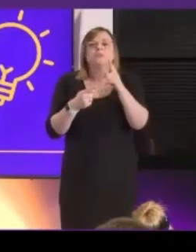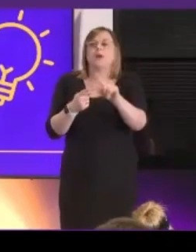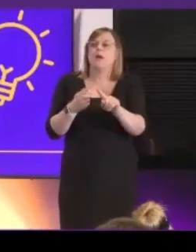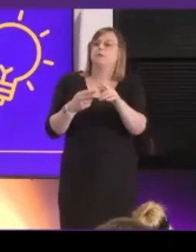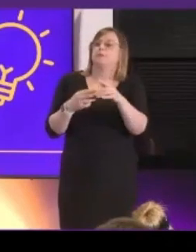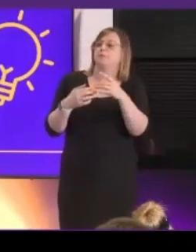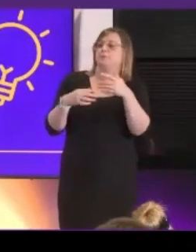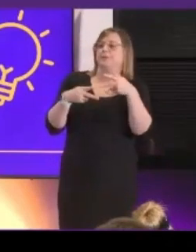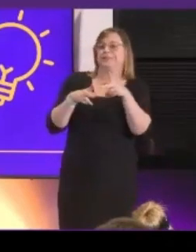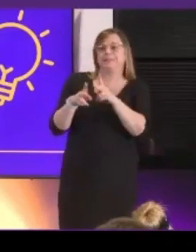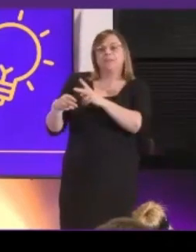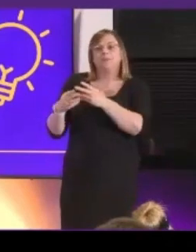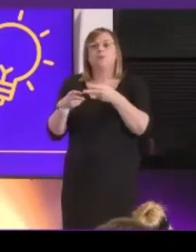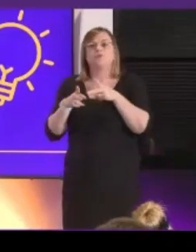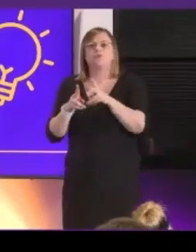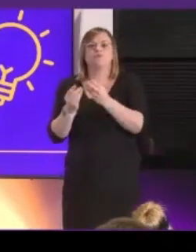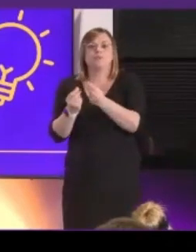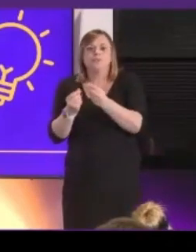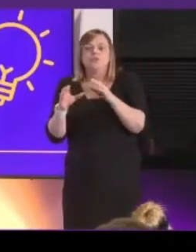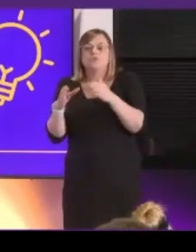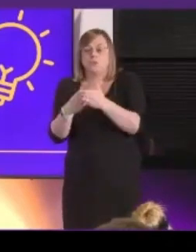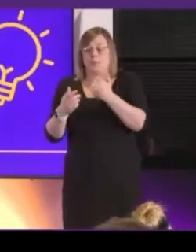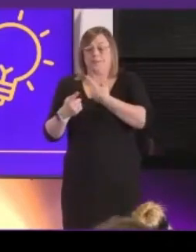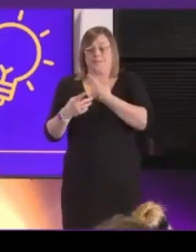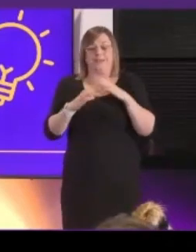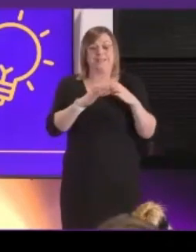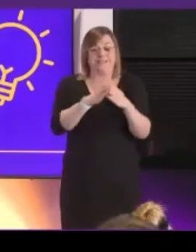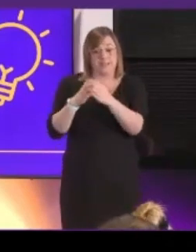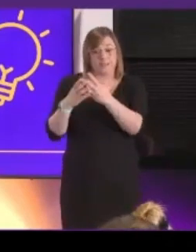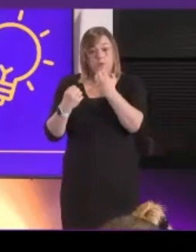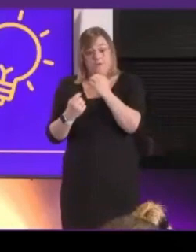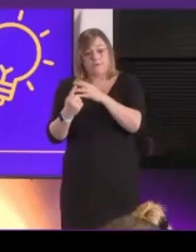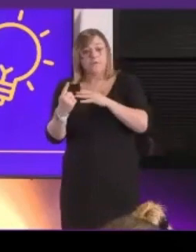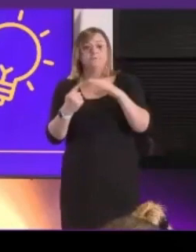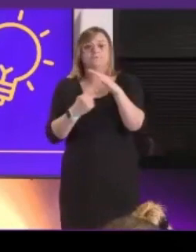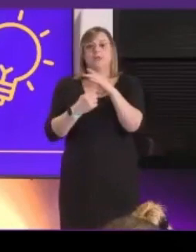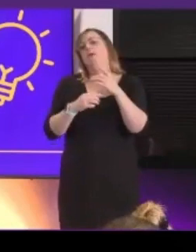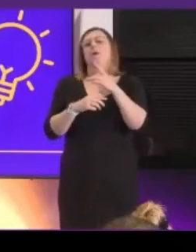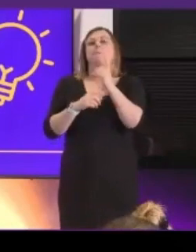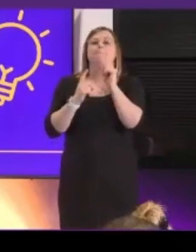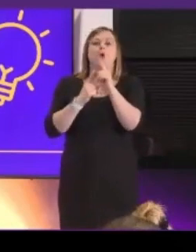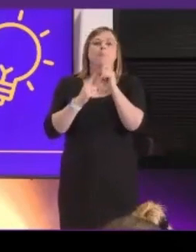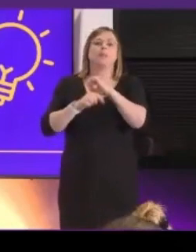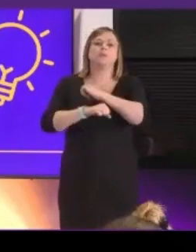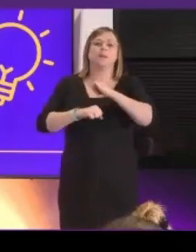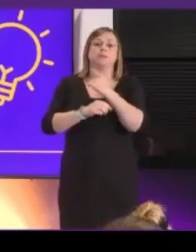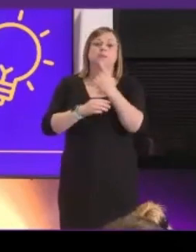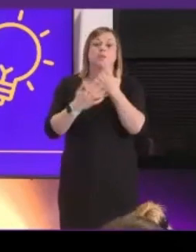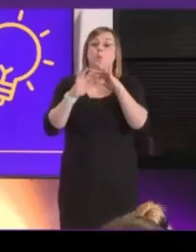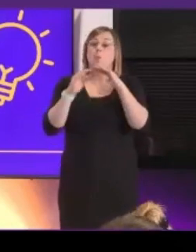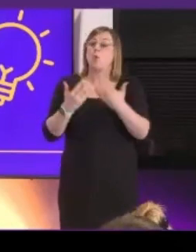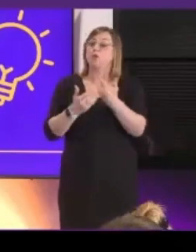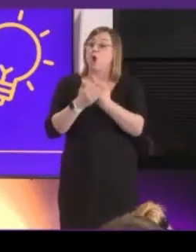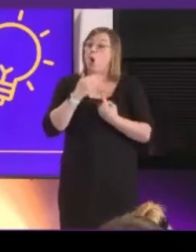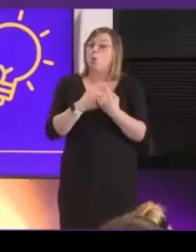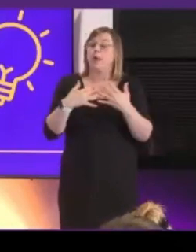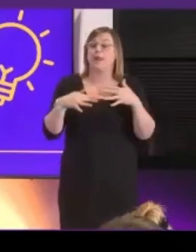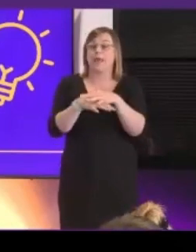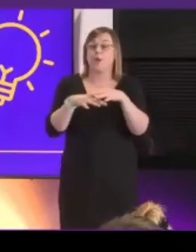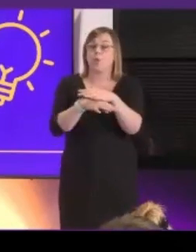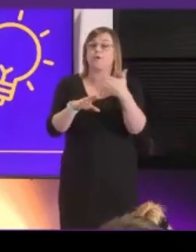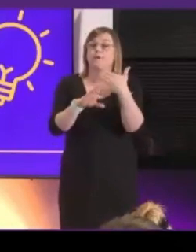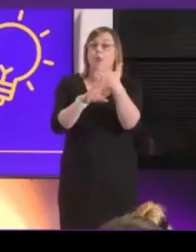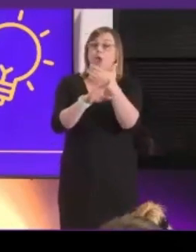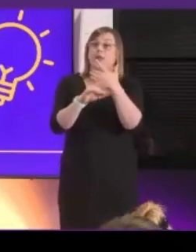know, myself and the team, we have the great privilege of heading up PurpleSpace, the world's only network of employee networks